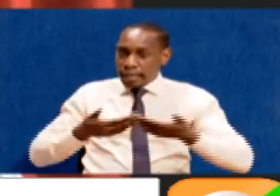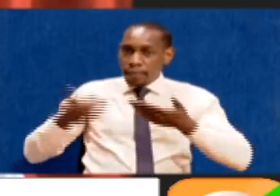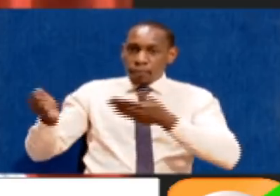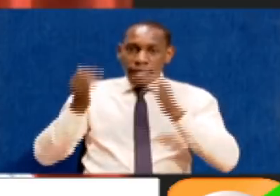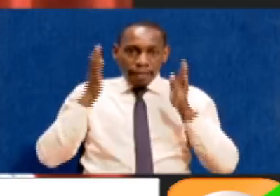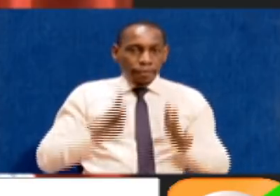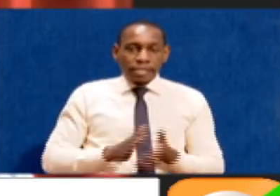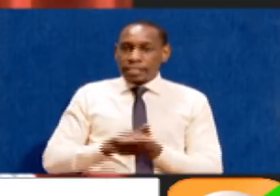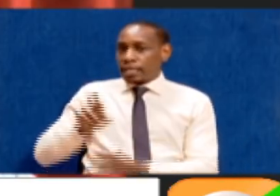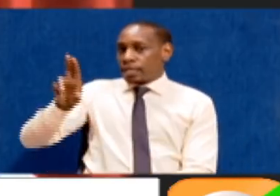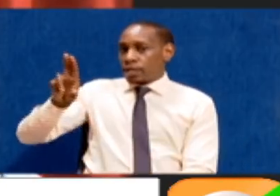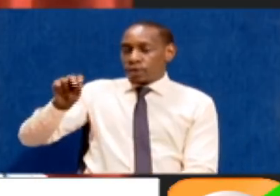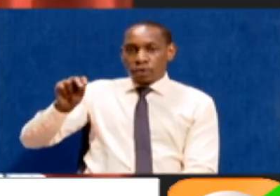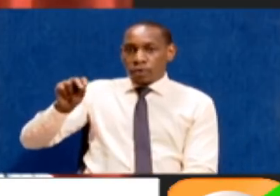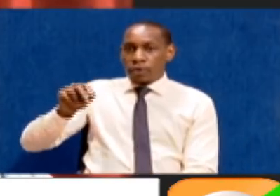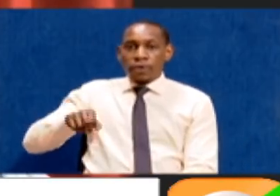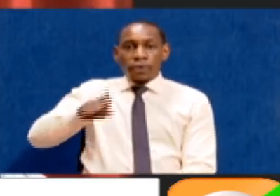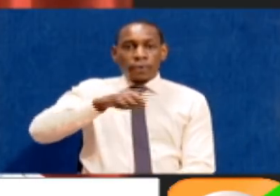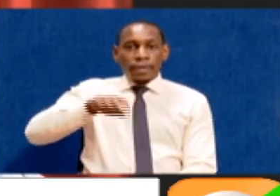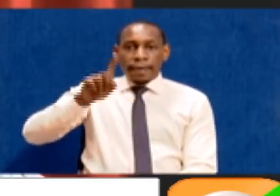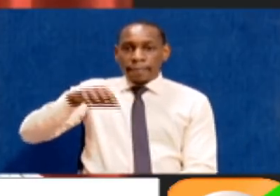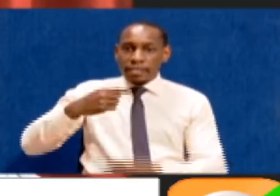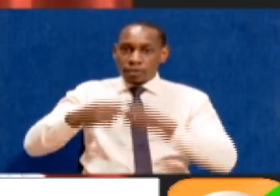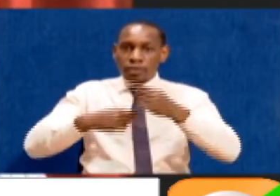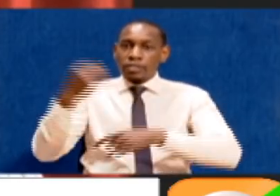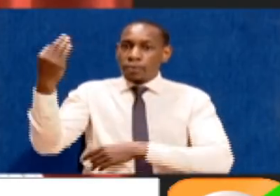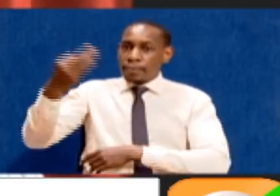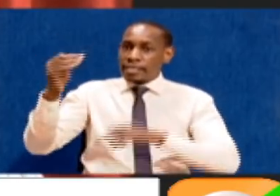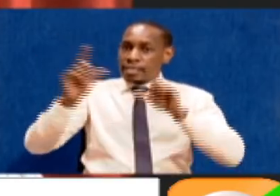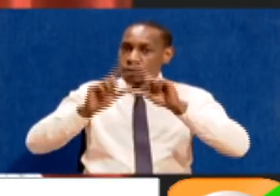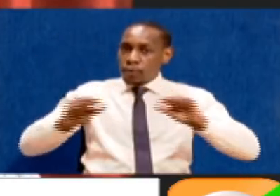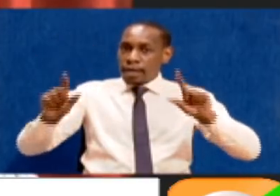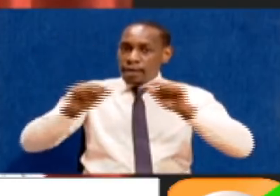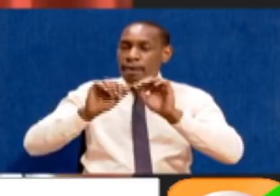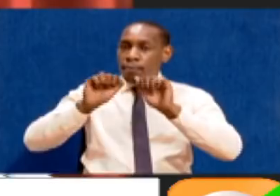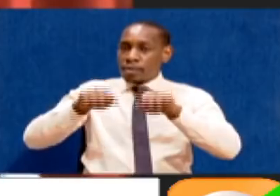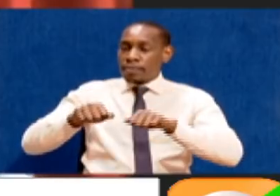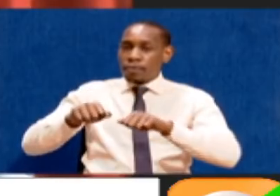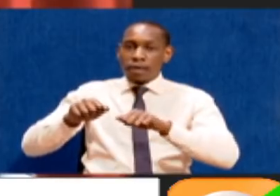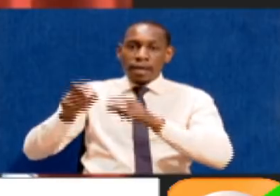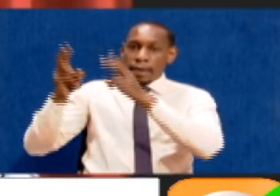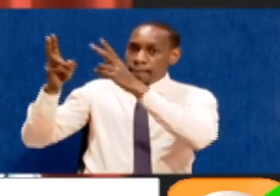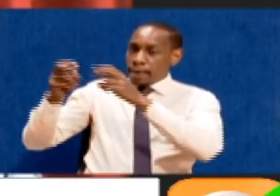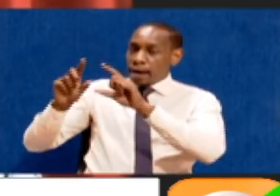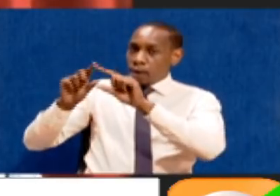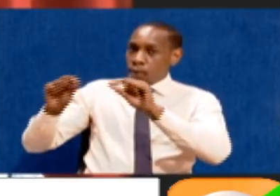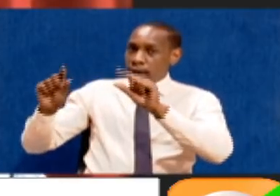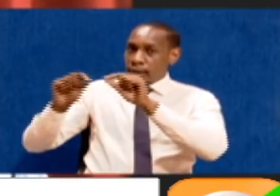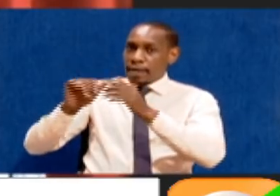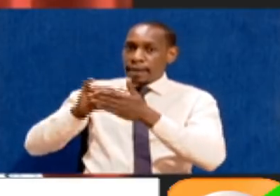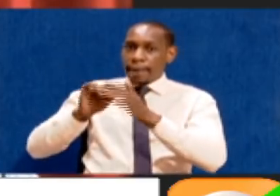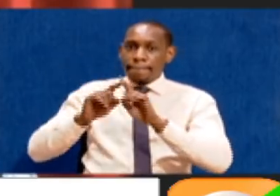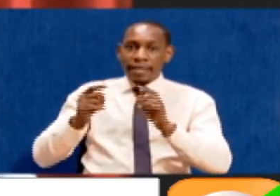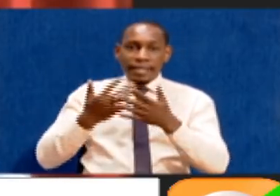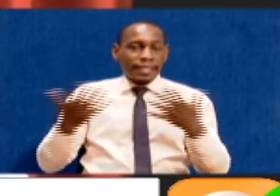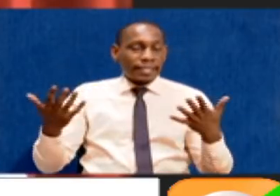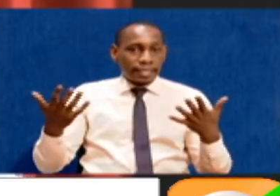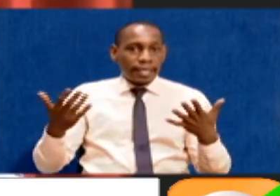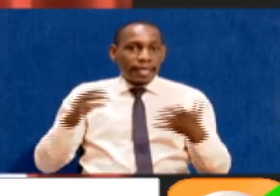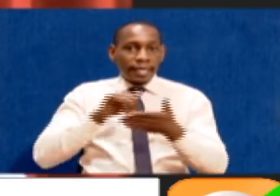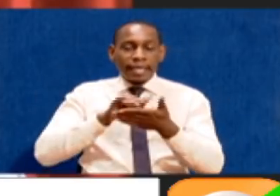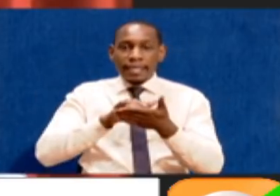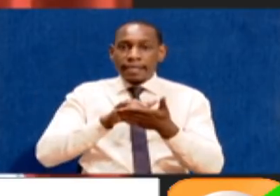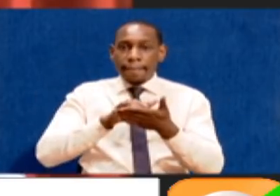politicians. No, we have got to keep preaching the word so they can hear the word. But there are things